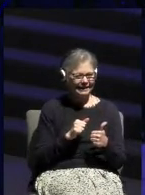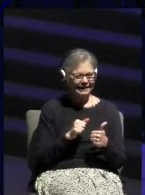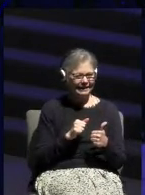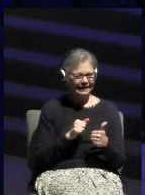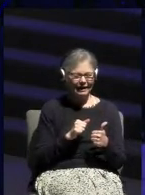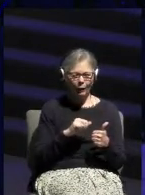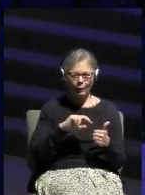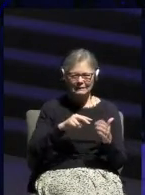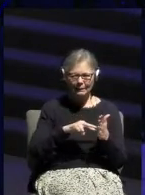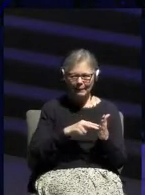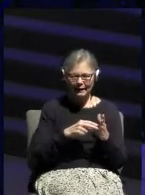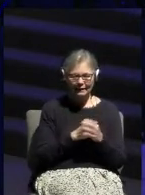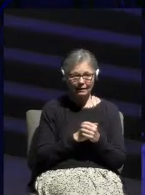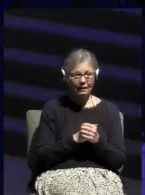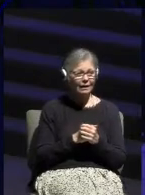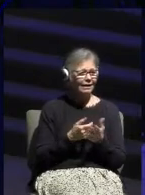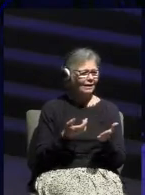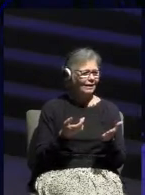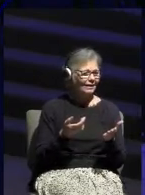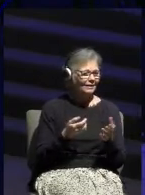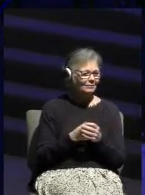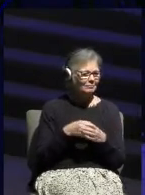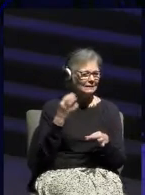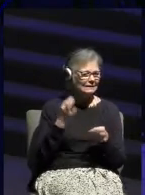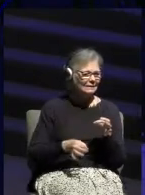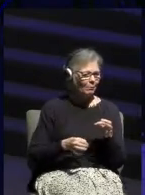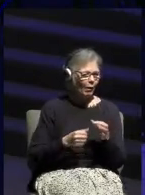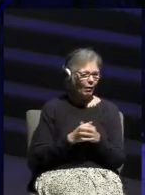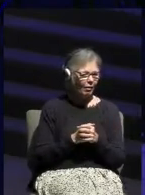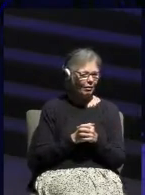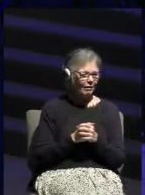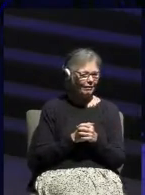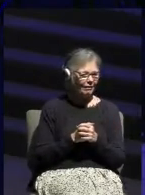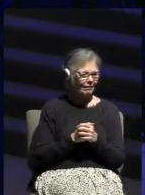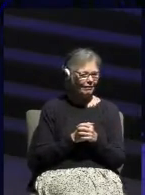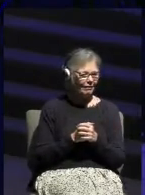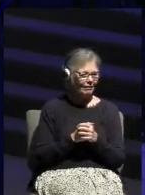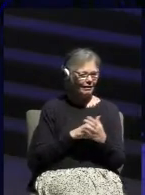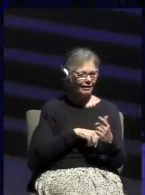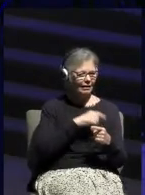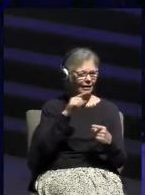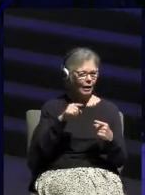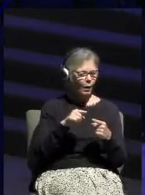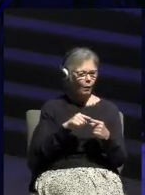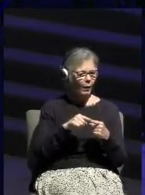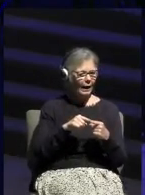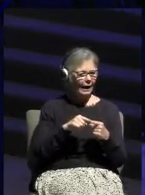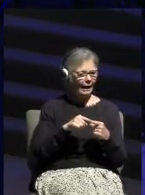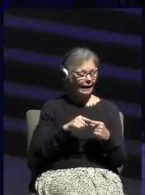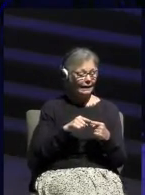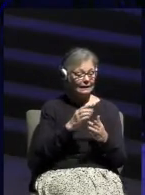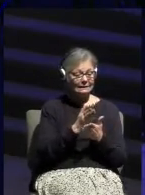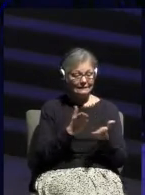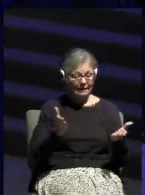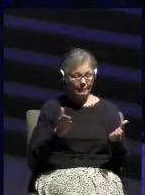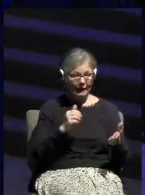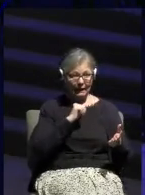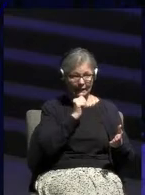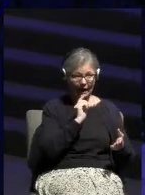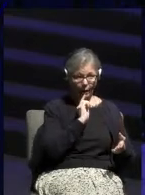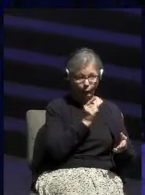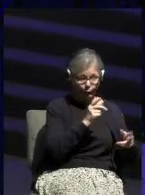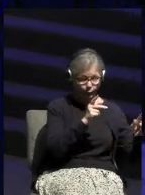What is anthropomorphism? It's basically when something non-human